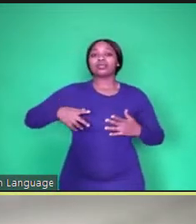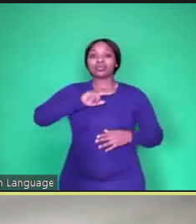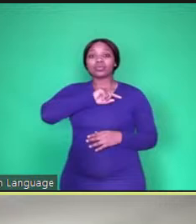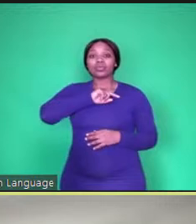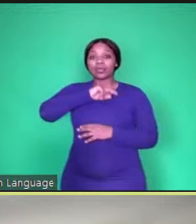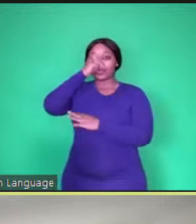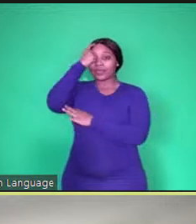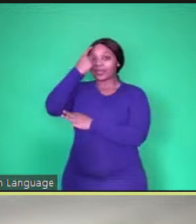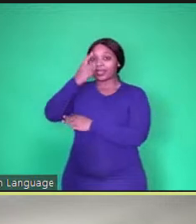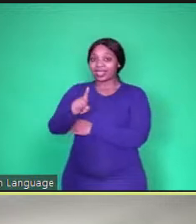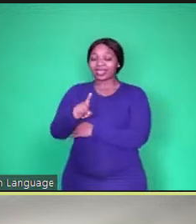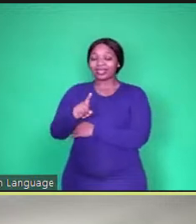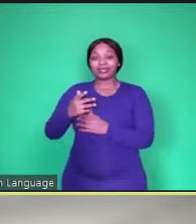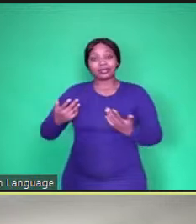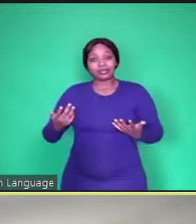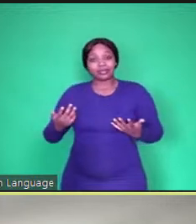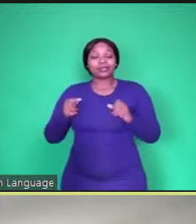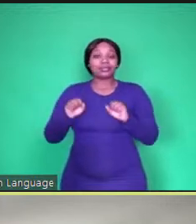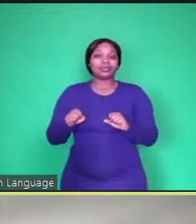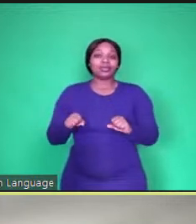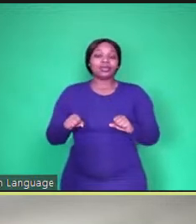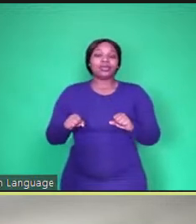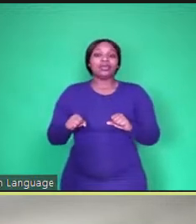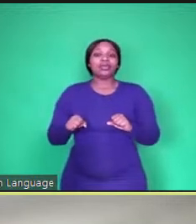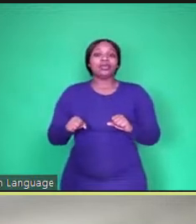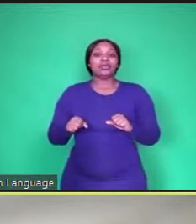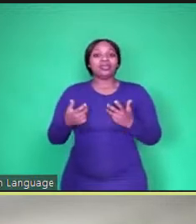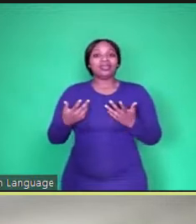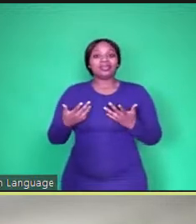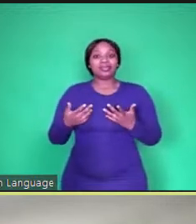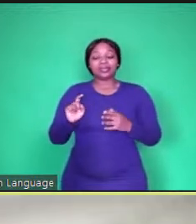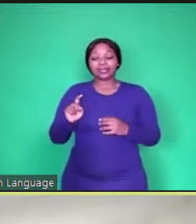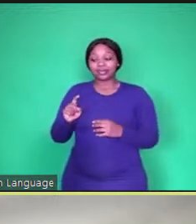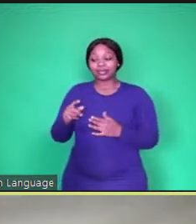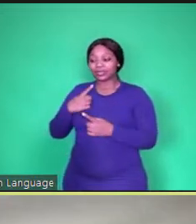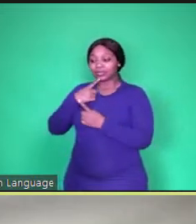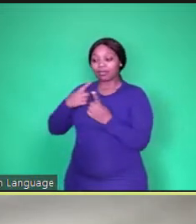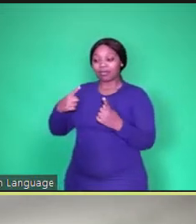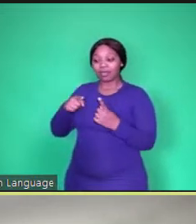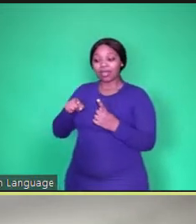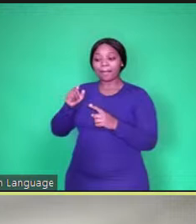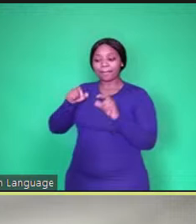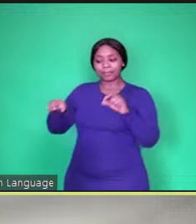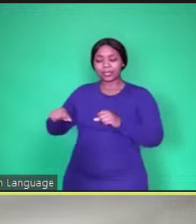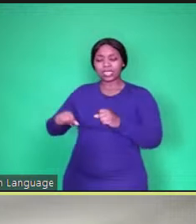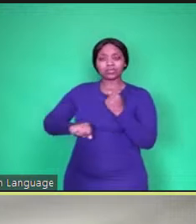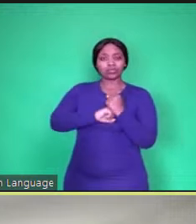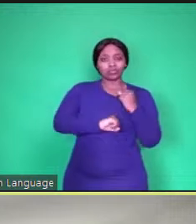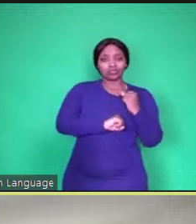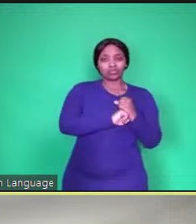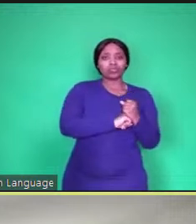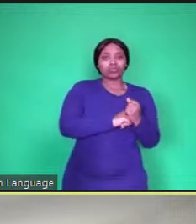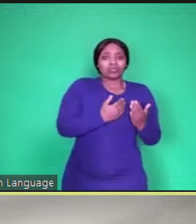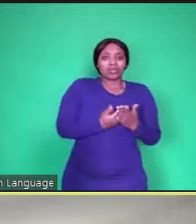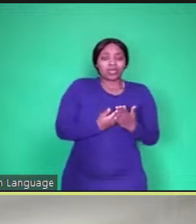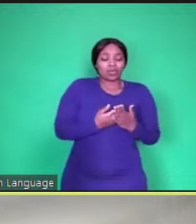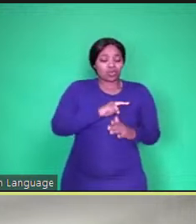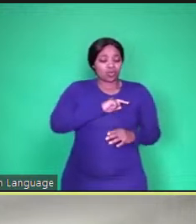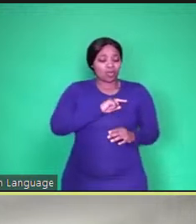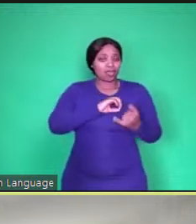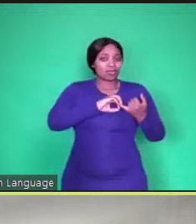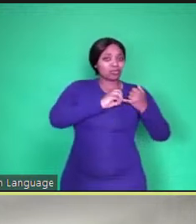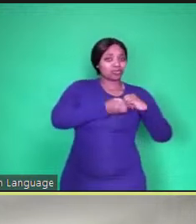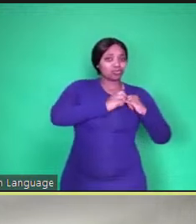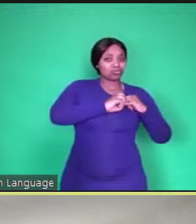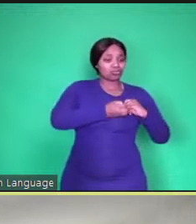in light of the spatial mismatch, people should be supported in their spontaneous effort to move out of poverty by looking